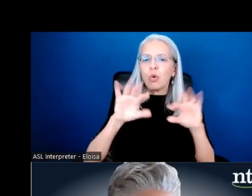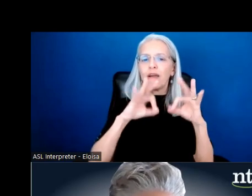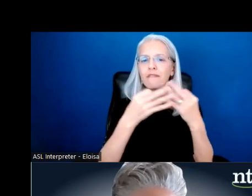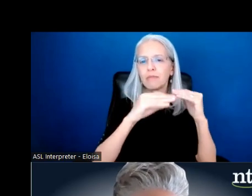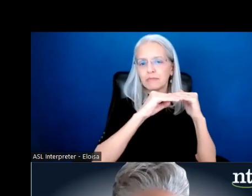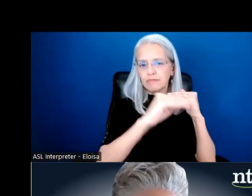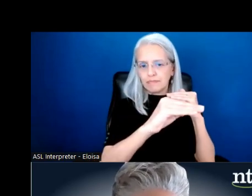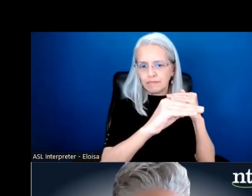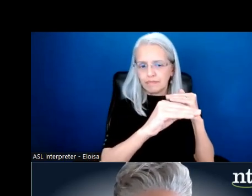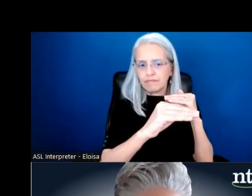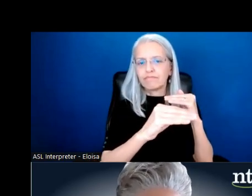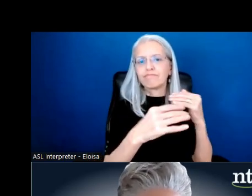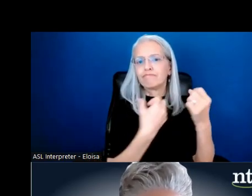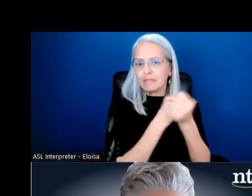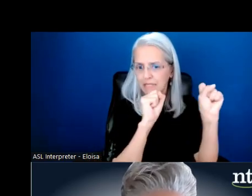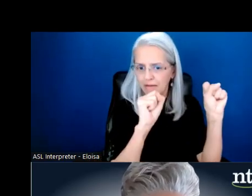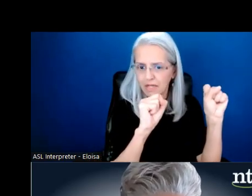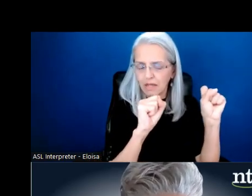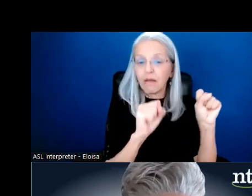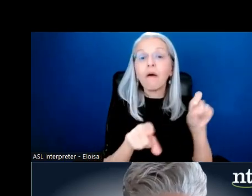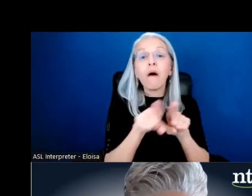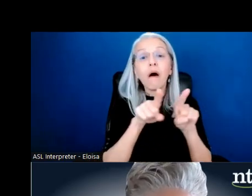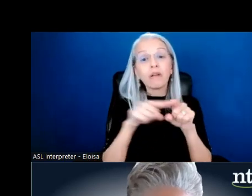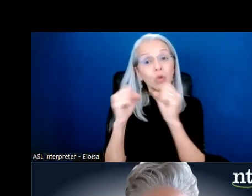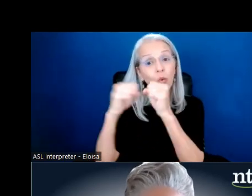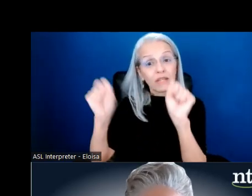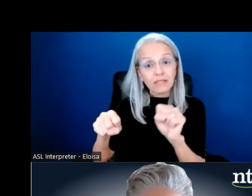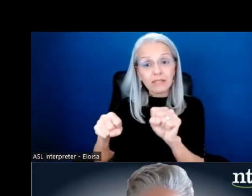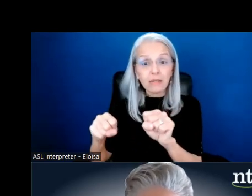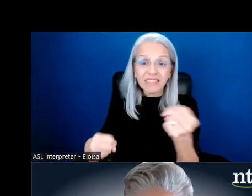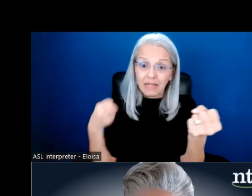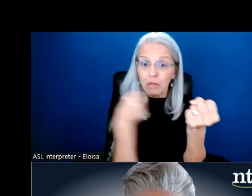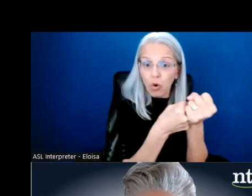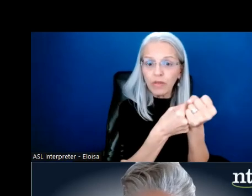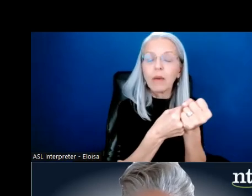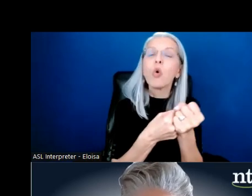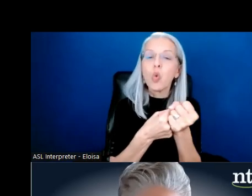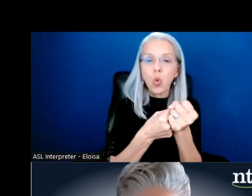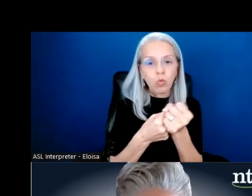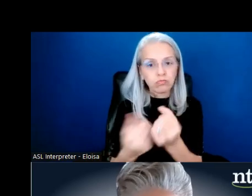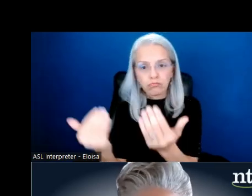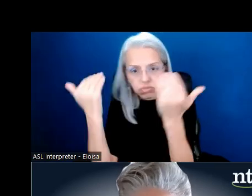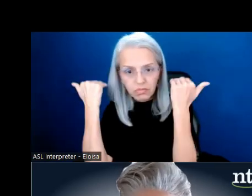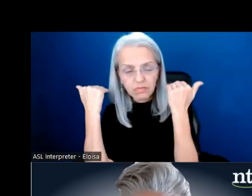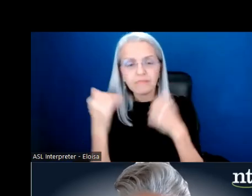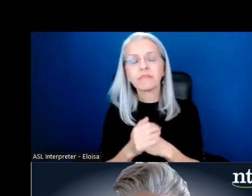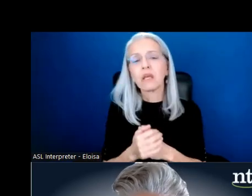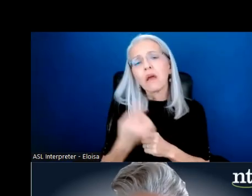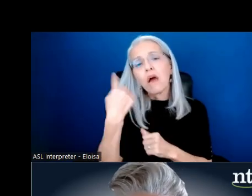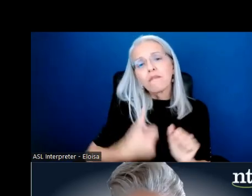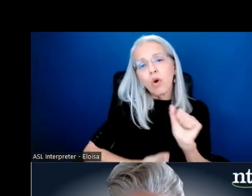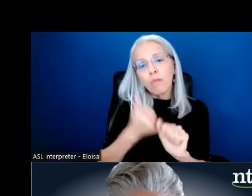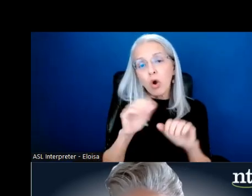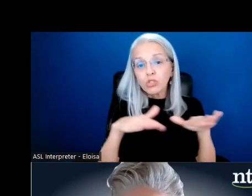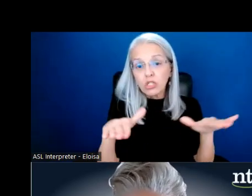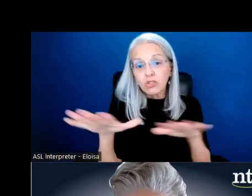stress the systems that work and support them. So for most children, adoption in and of itself